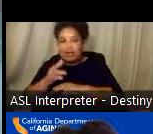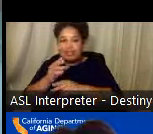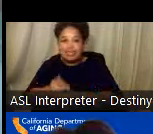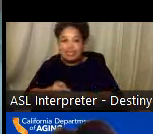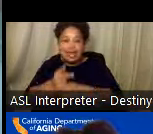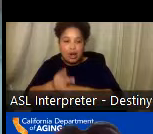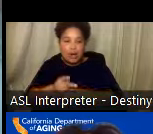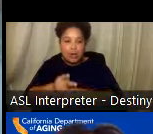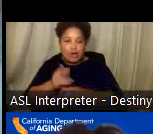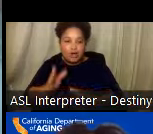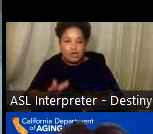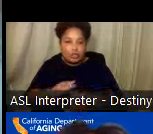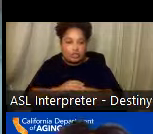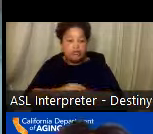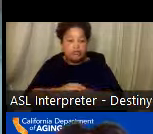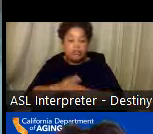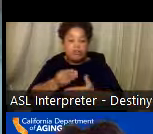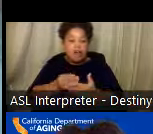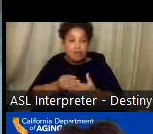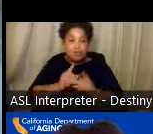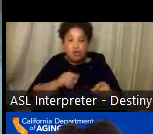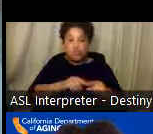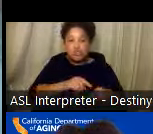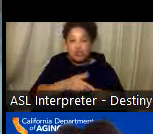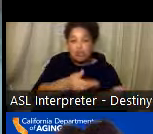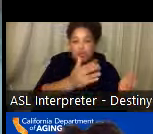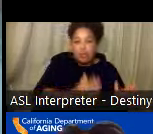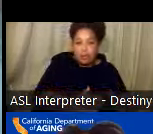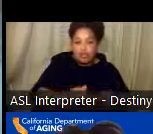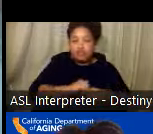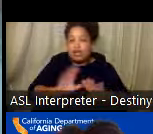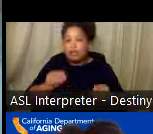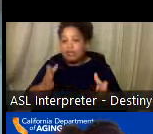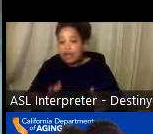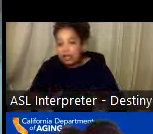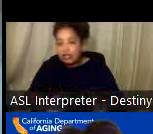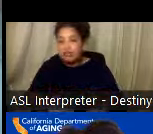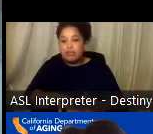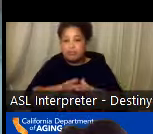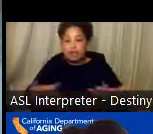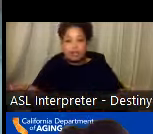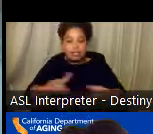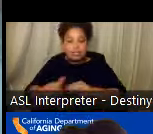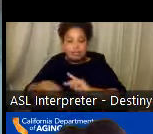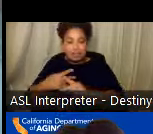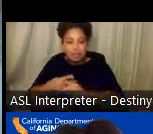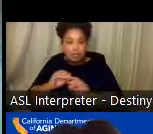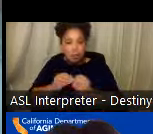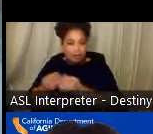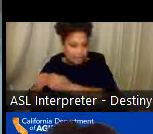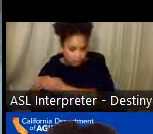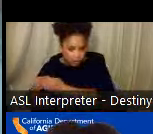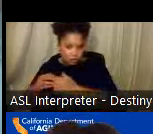will be going to employers, training providers, a wide variety of different types of